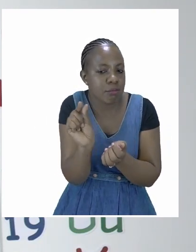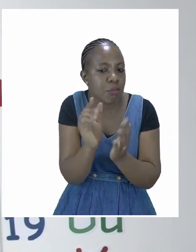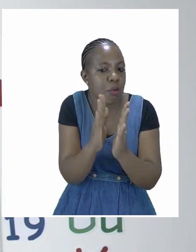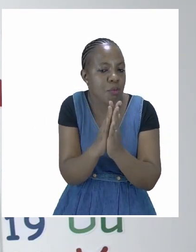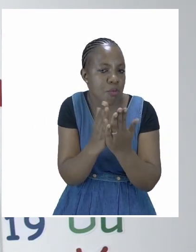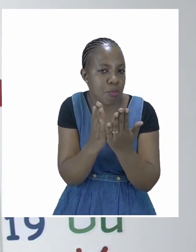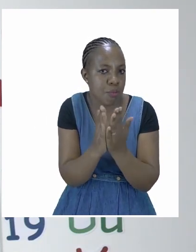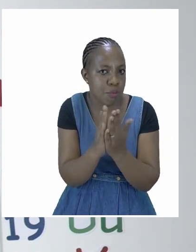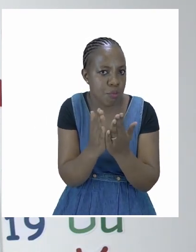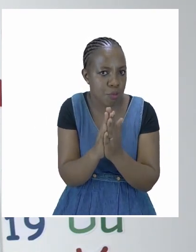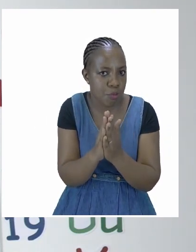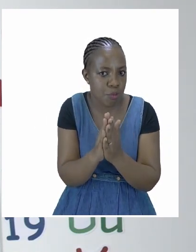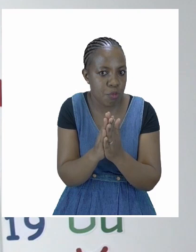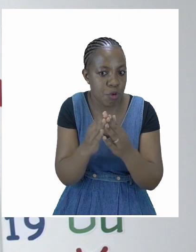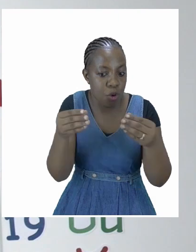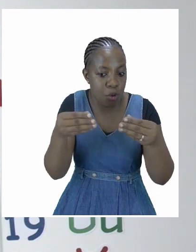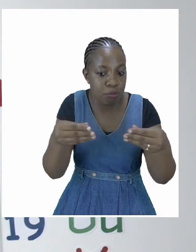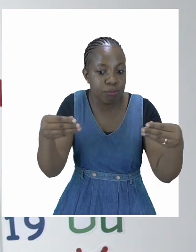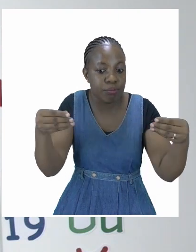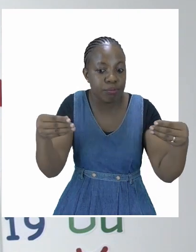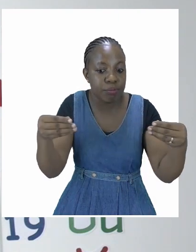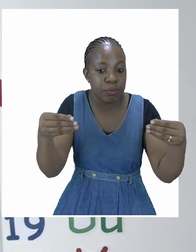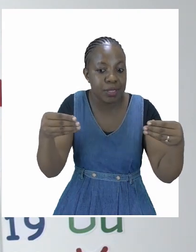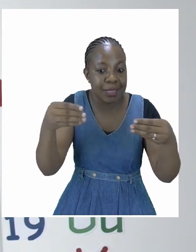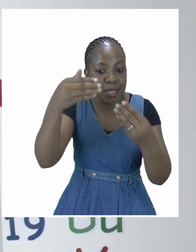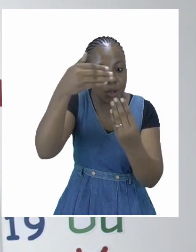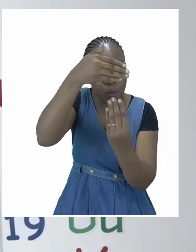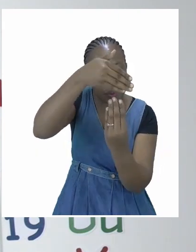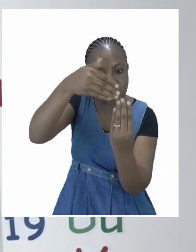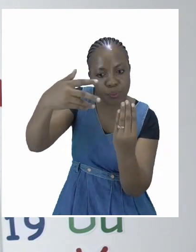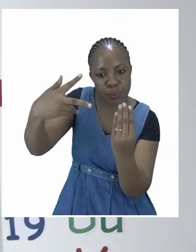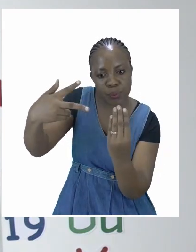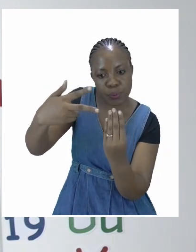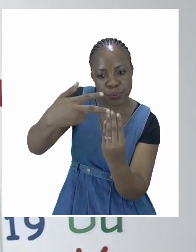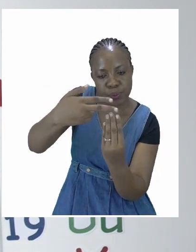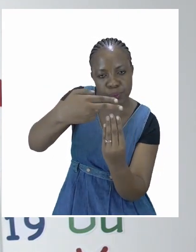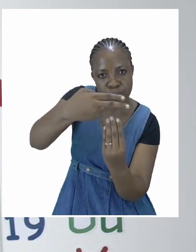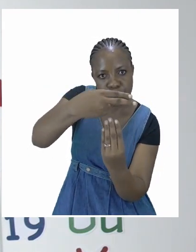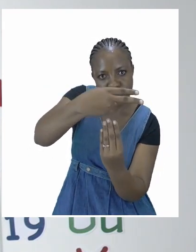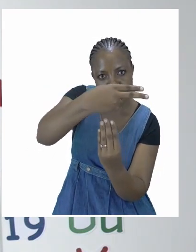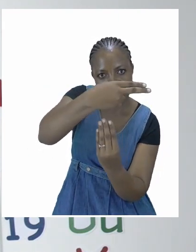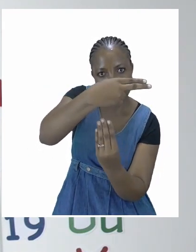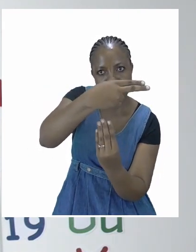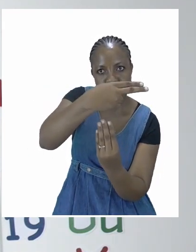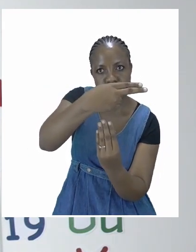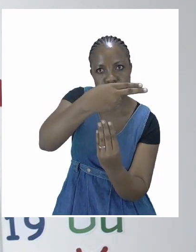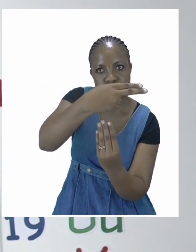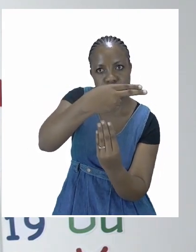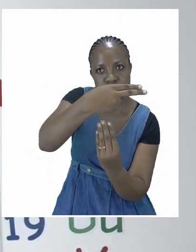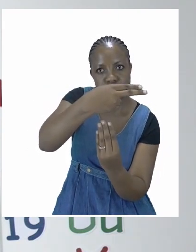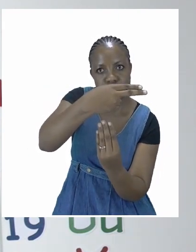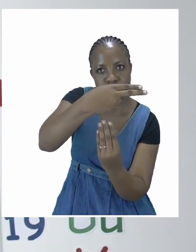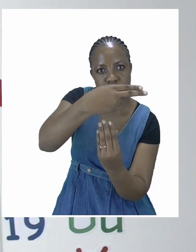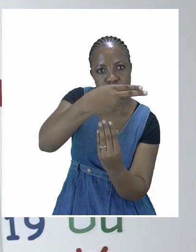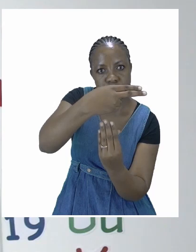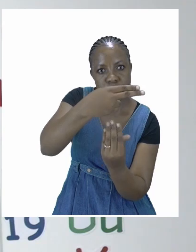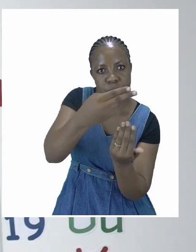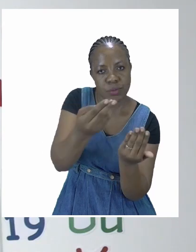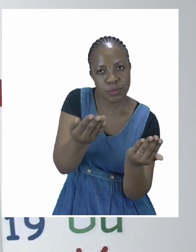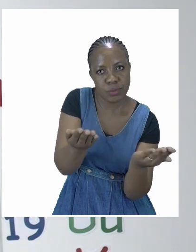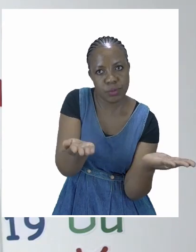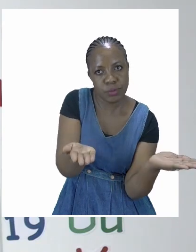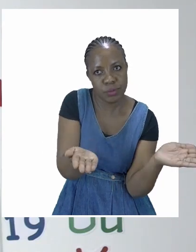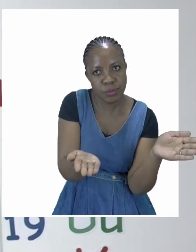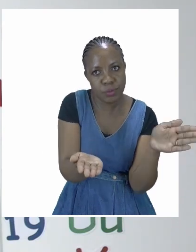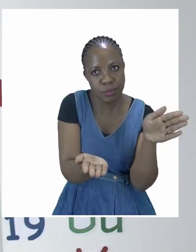booklet. Please cut the top of the lesson booklet with a pair of scissors and fold